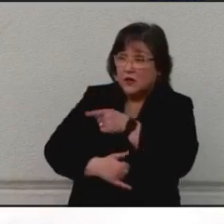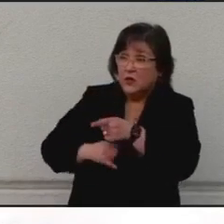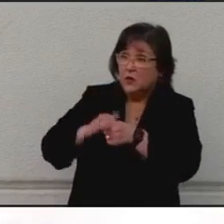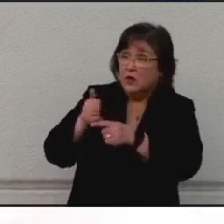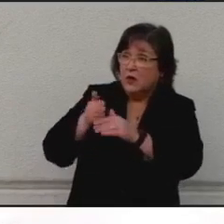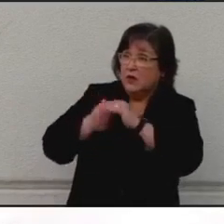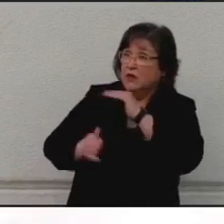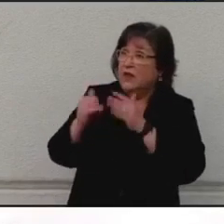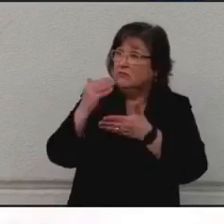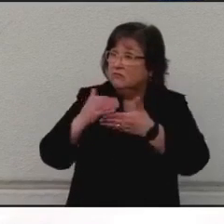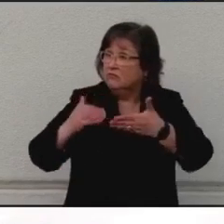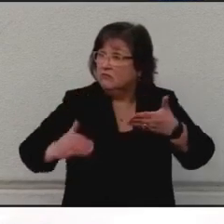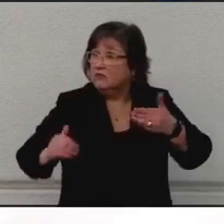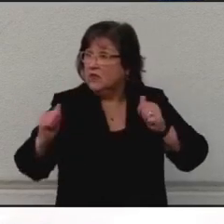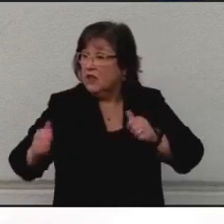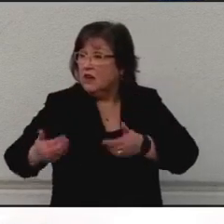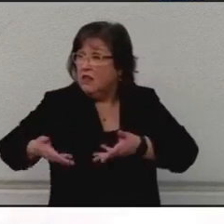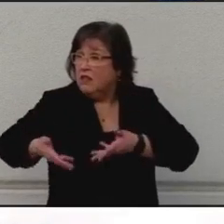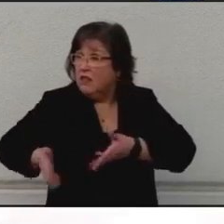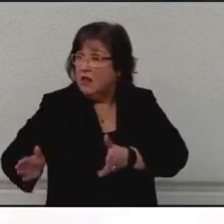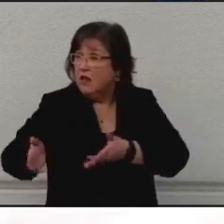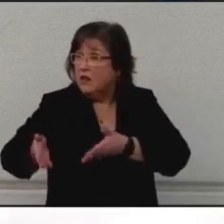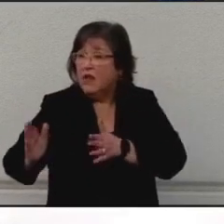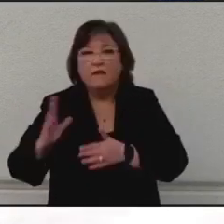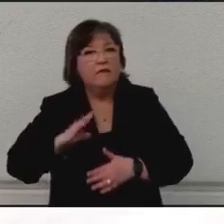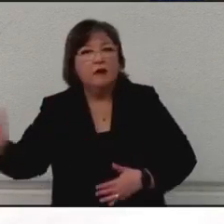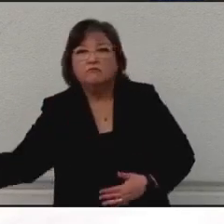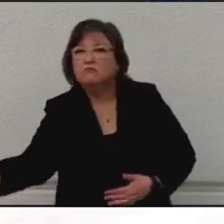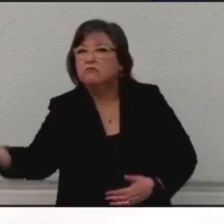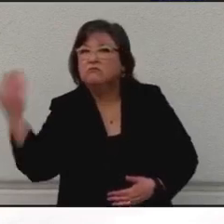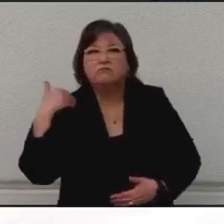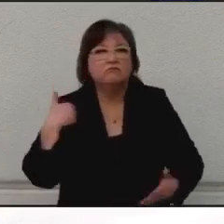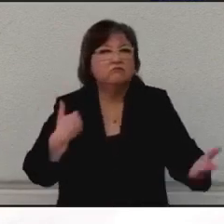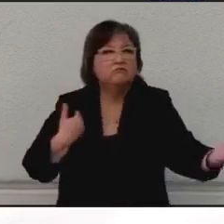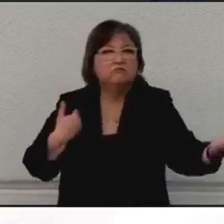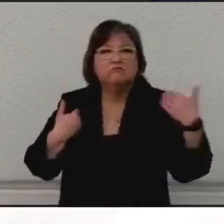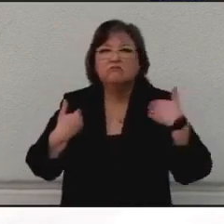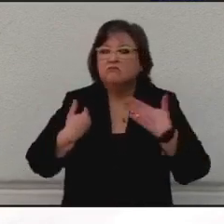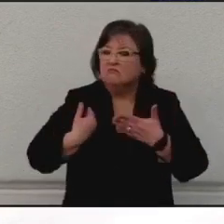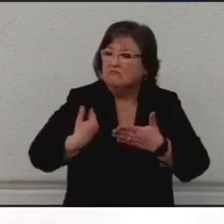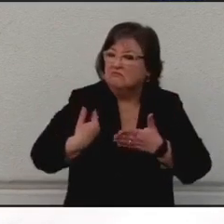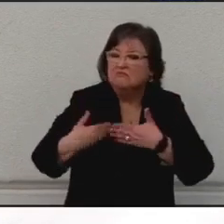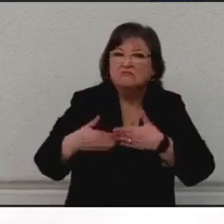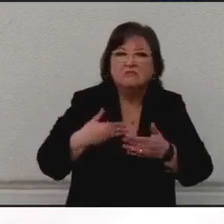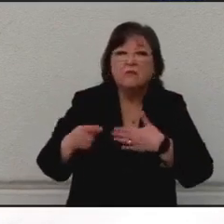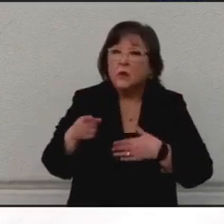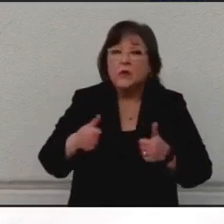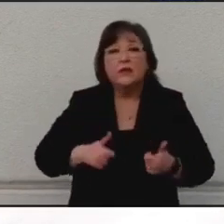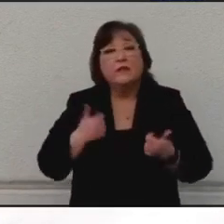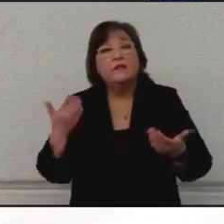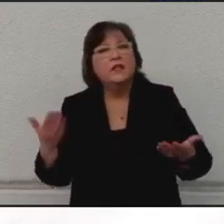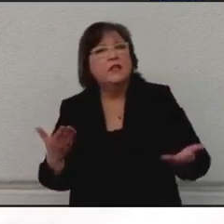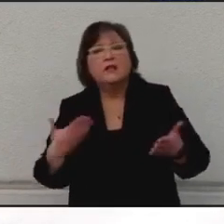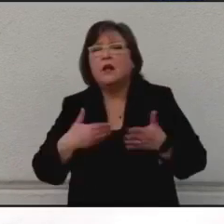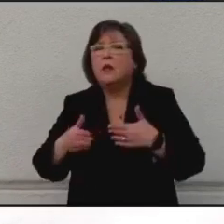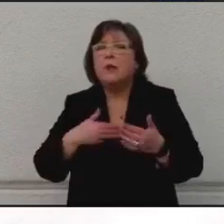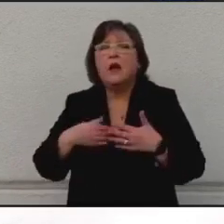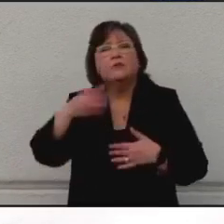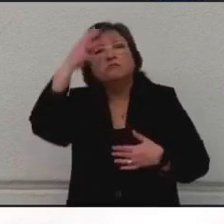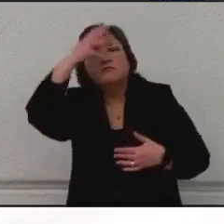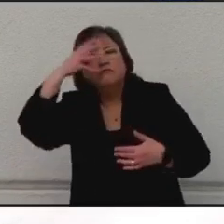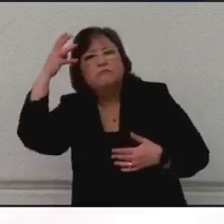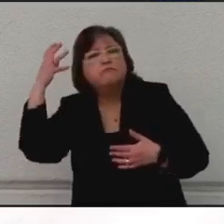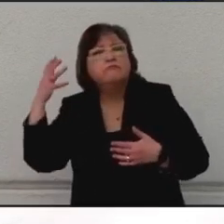will do everything we can to reach you, whether you are documented, undocumented, what have you. If you're living in our community and you're eligible, we